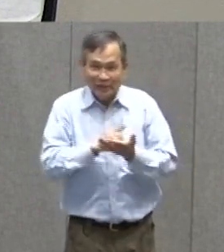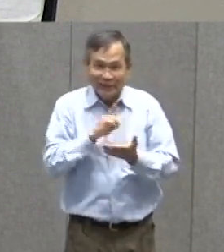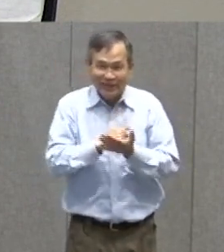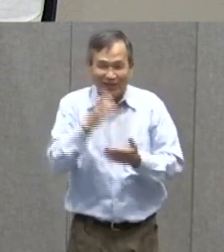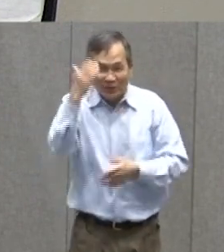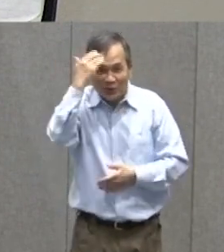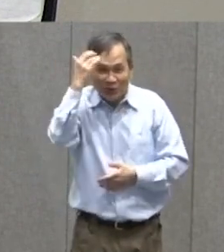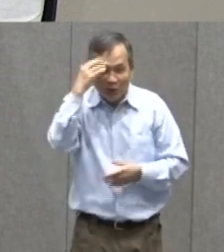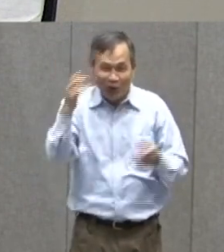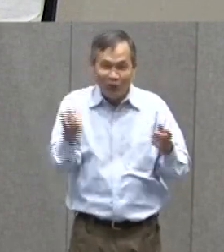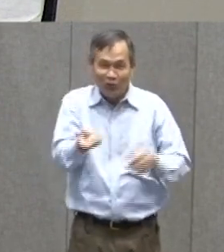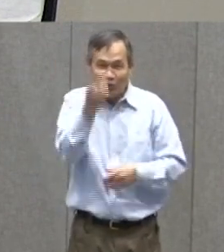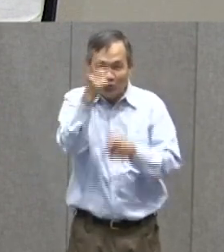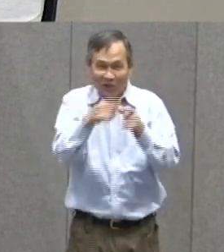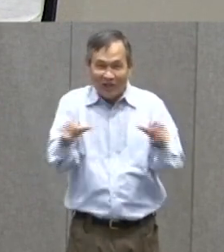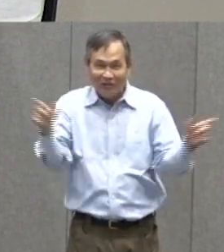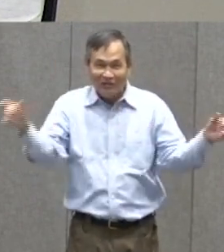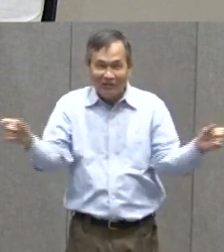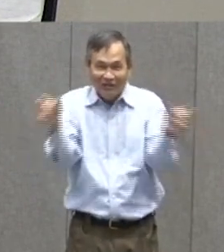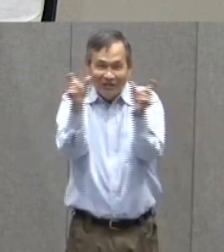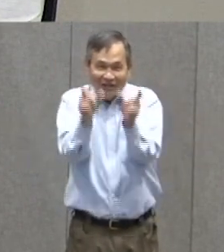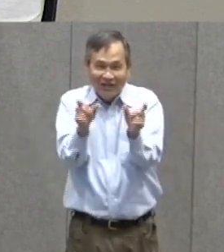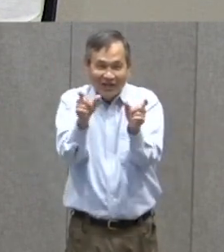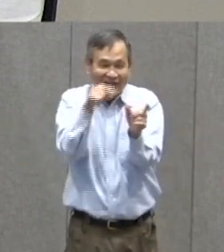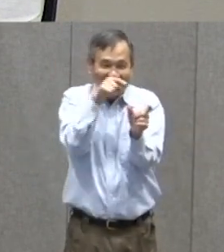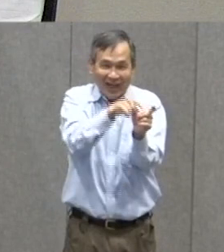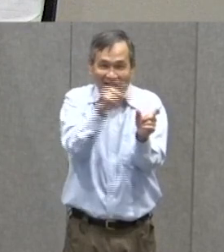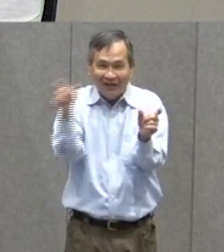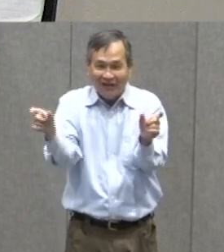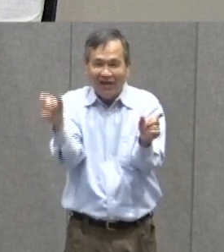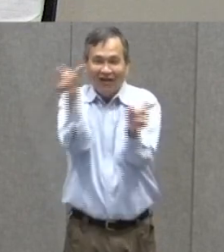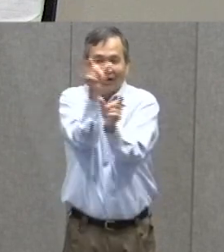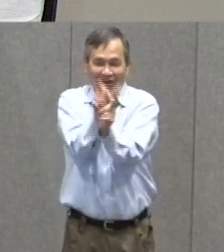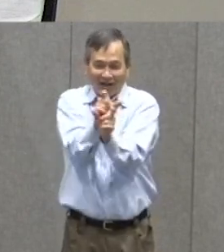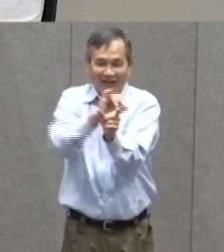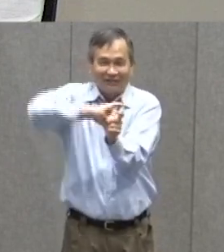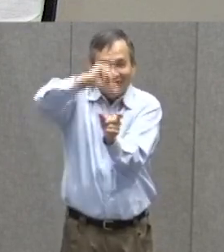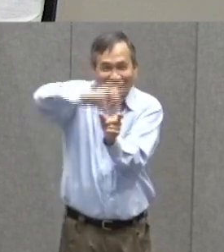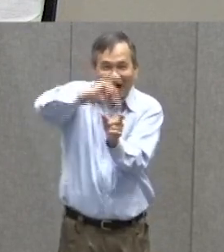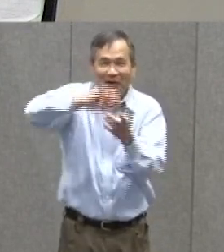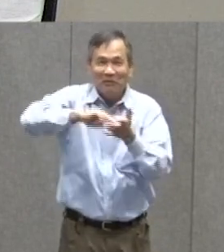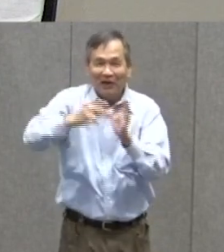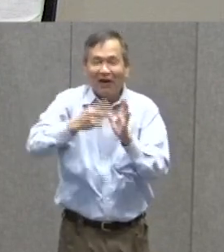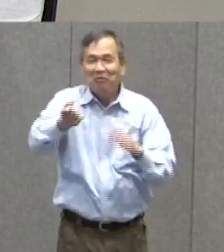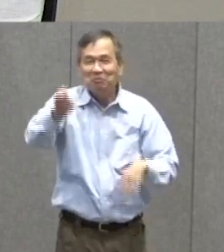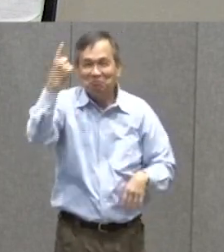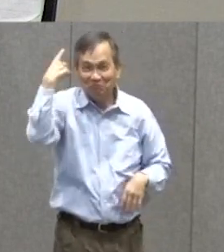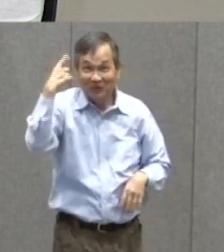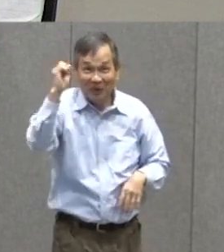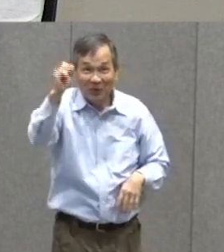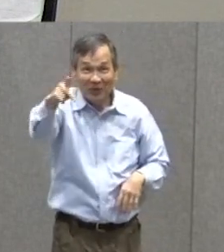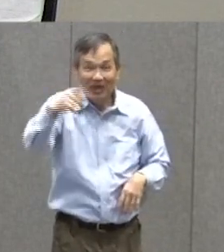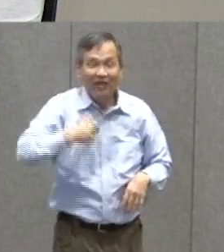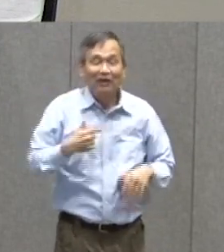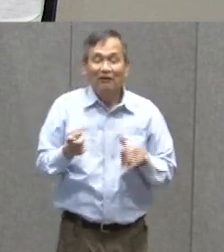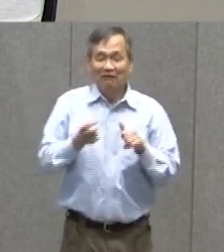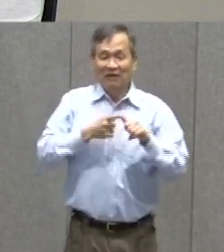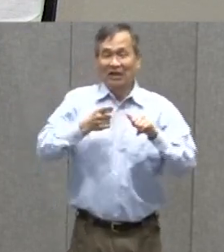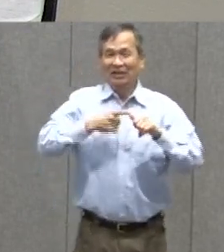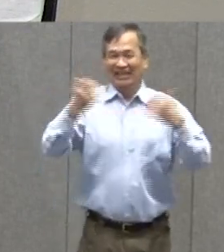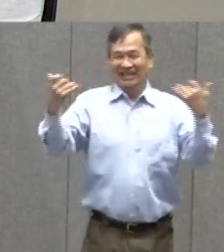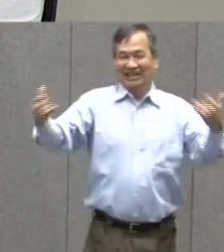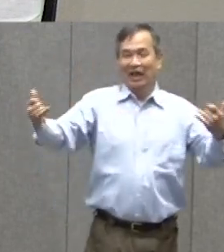translate them into English, okay? So let's do that. Let's take some time to write up to